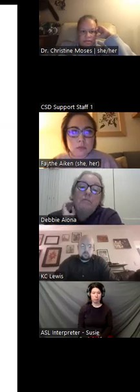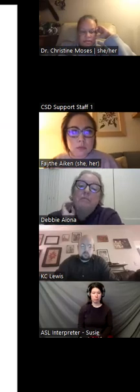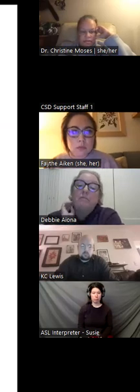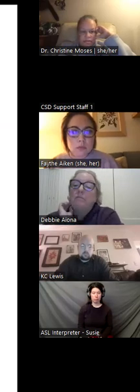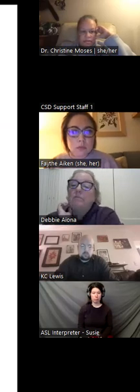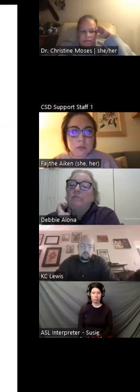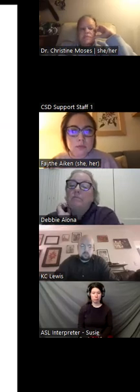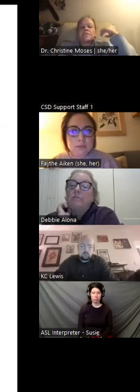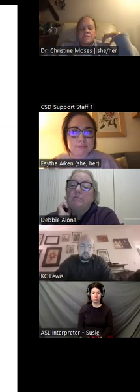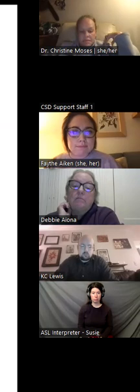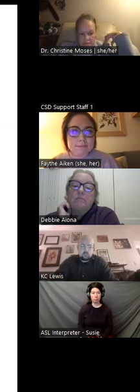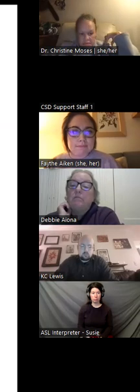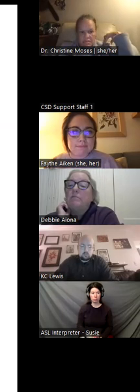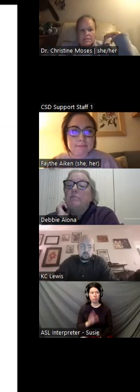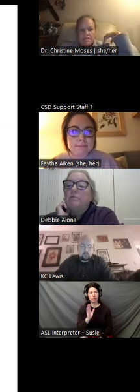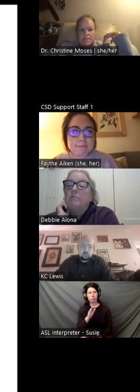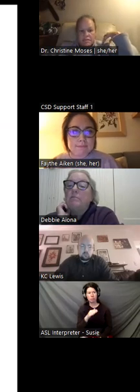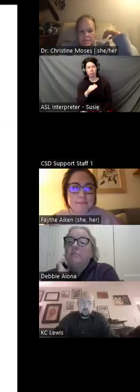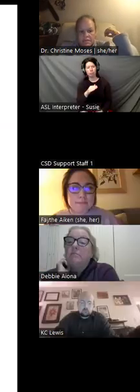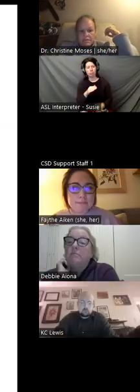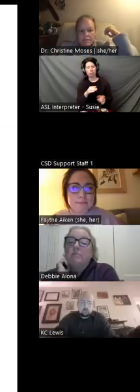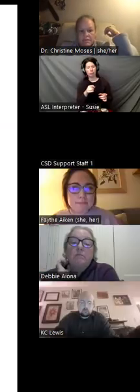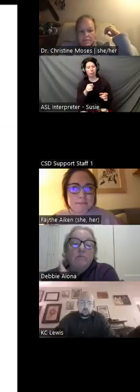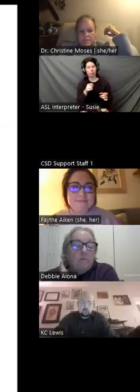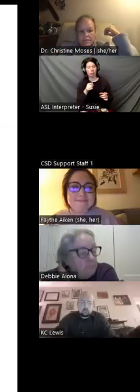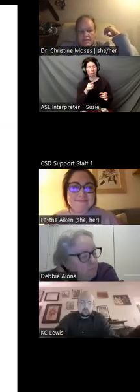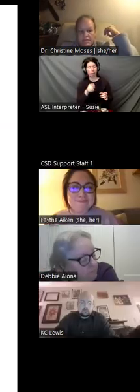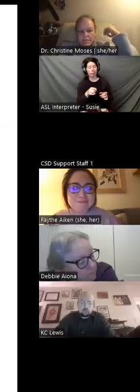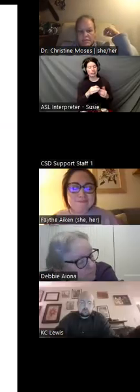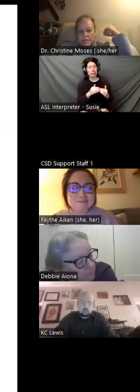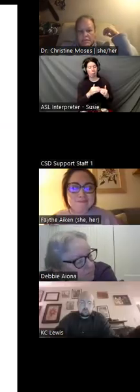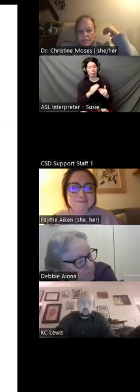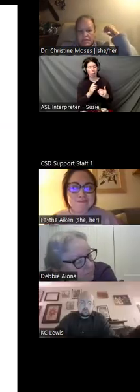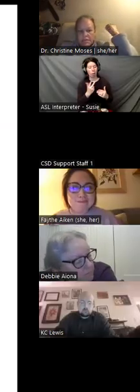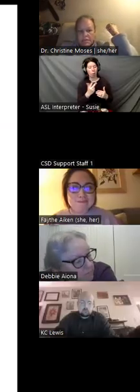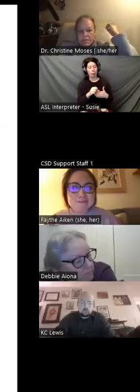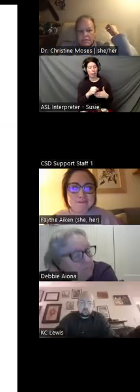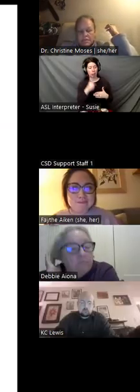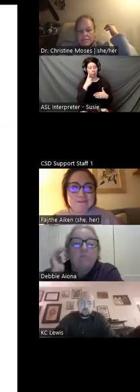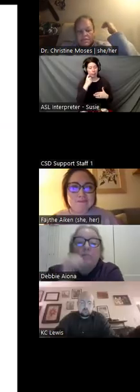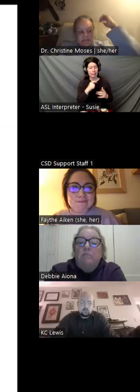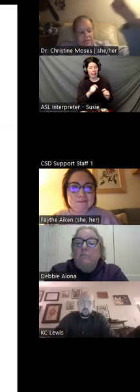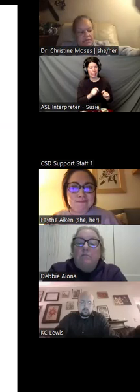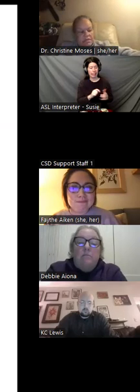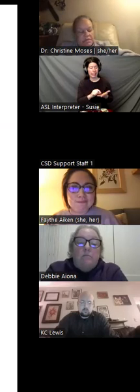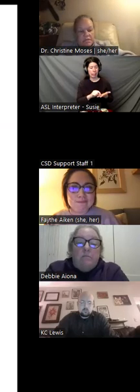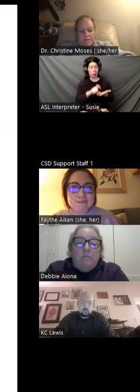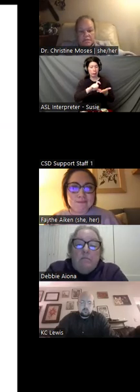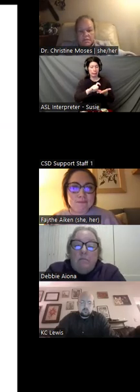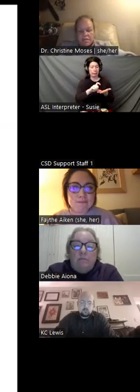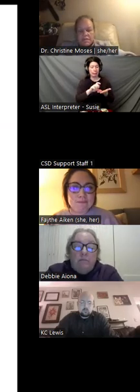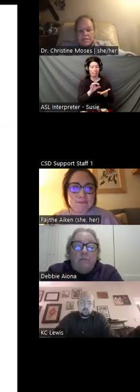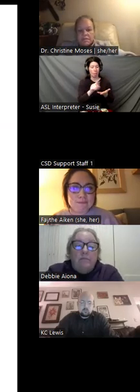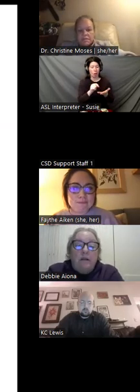Just a quick note, it's going to display as more than 3 pages because there's increased font size and added the headers and things like